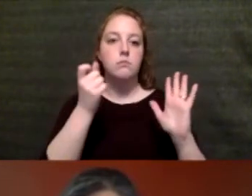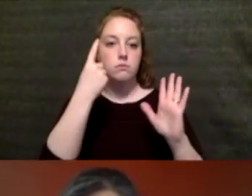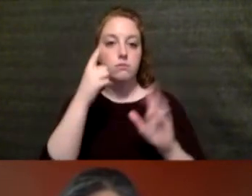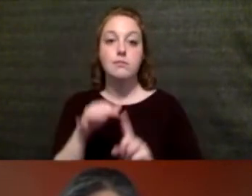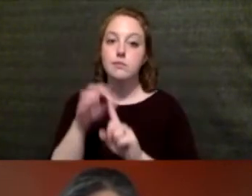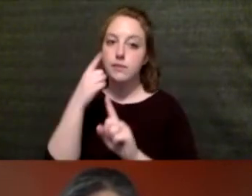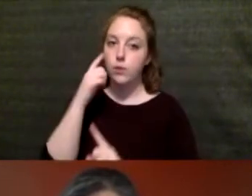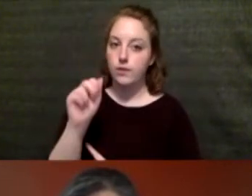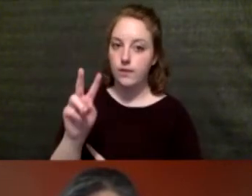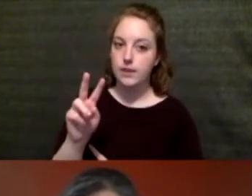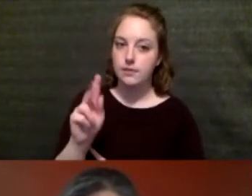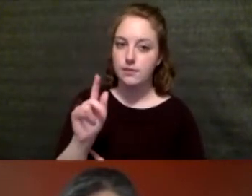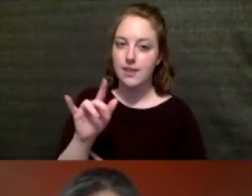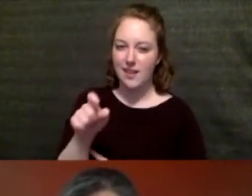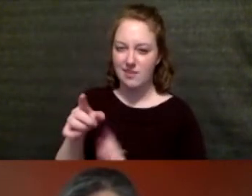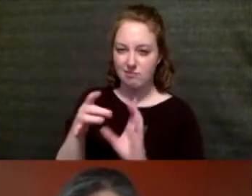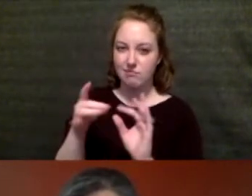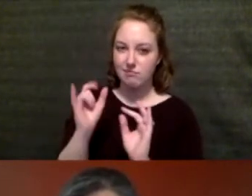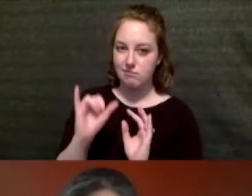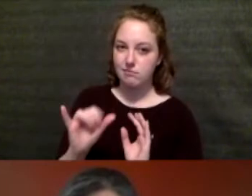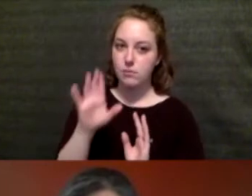as Kyle kind of alluded to.